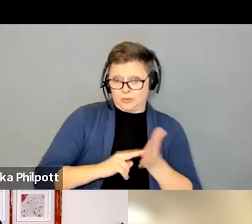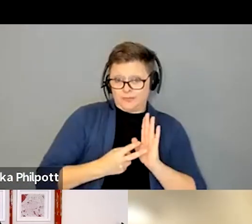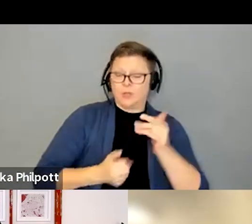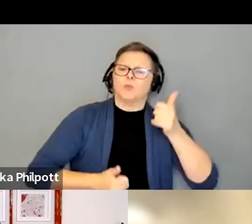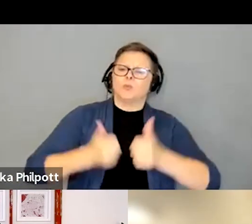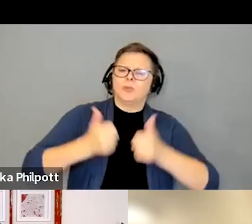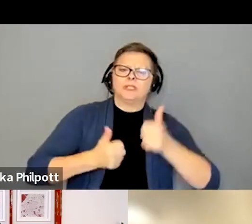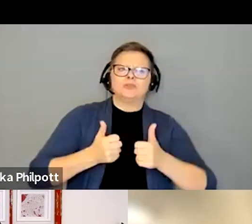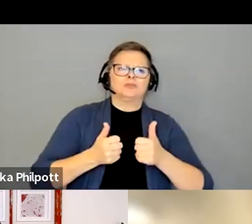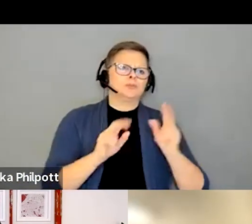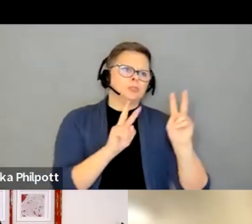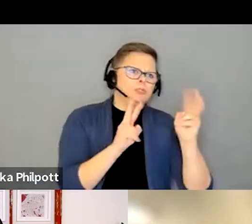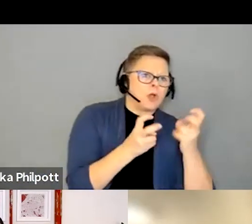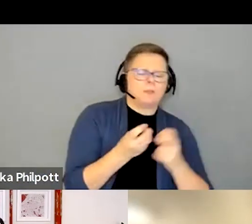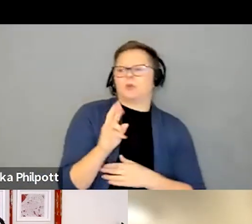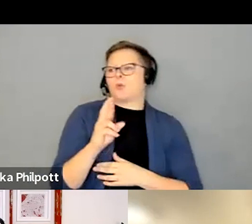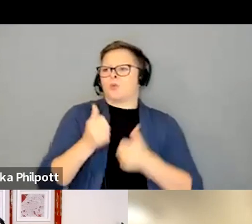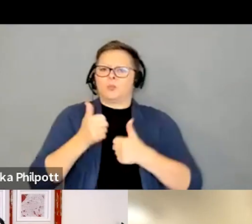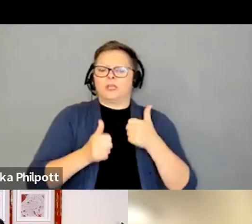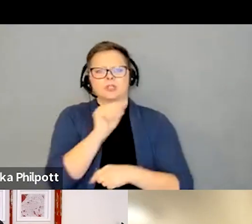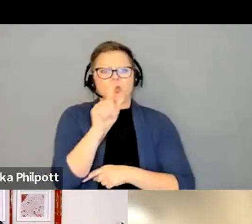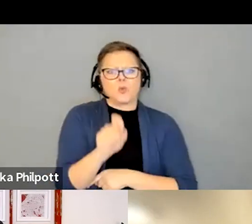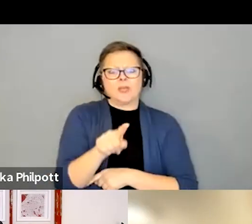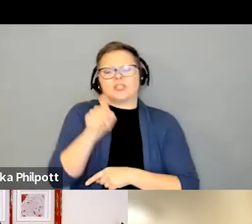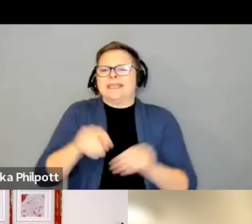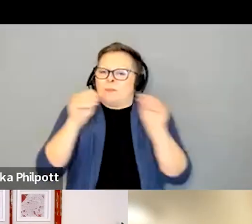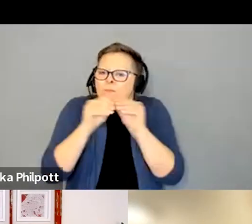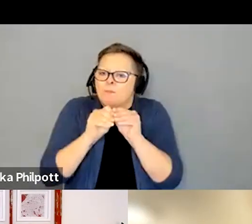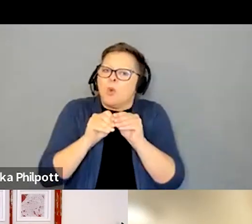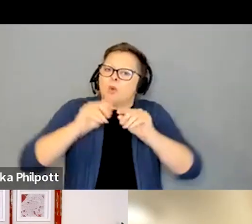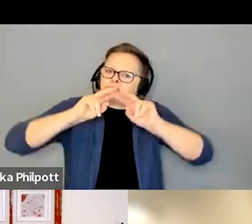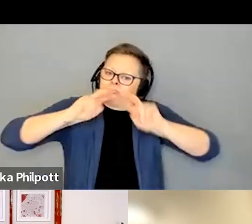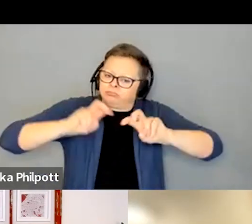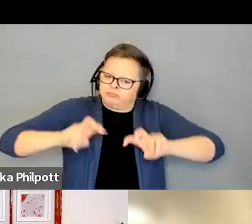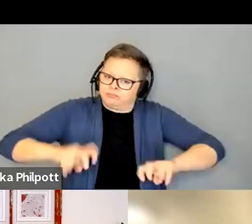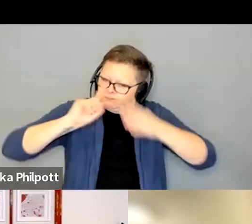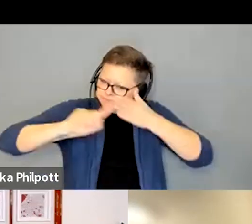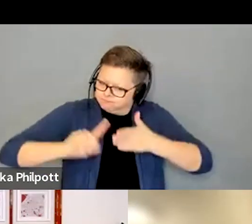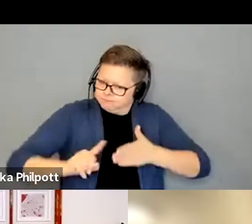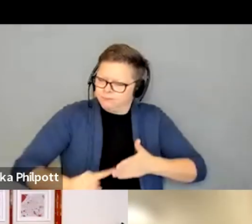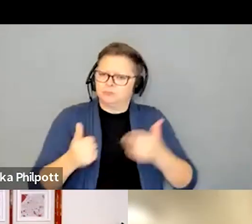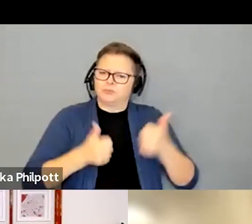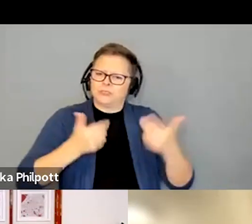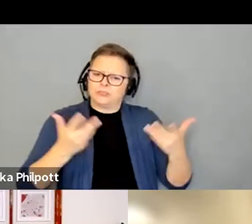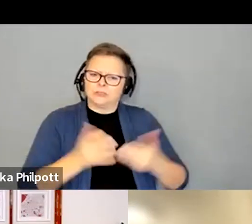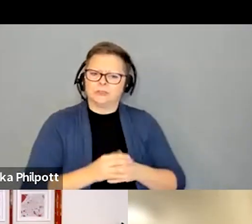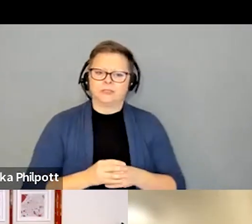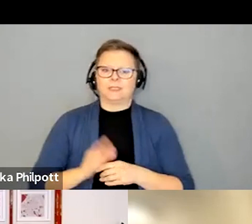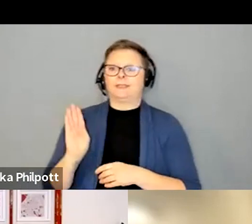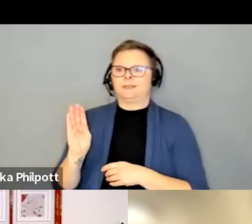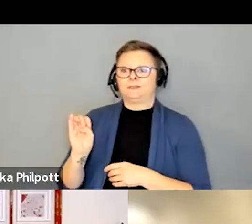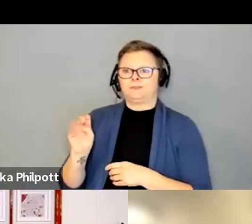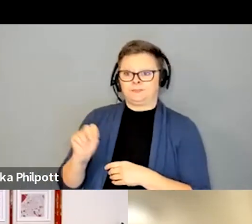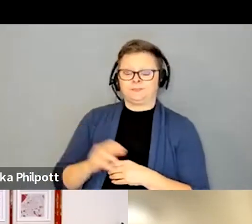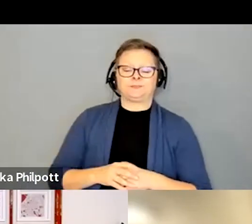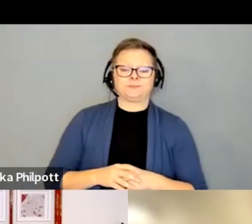question, you know, deserves future investigation, Ben? Yeah, I would say, you know, with the theme